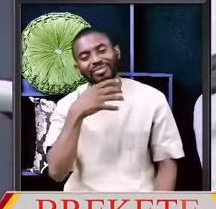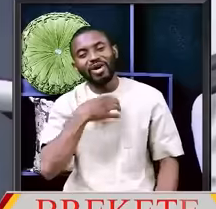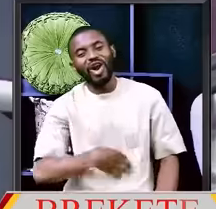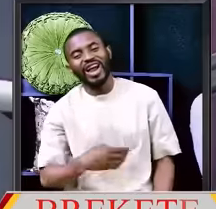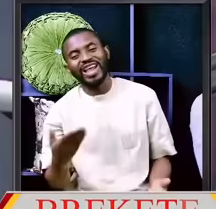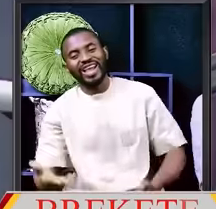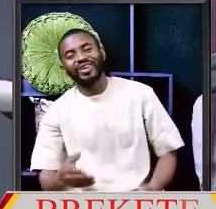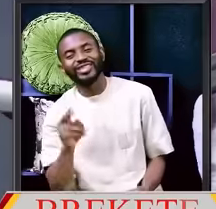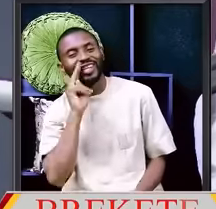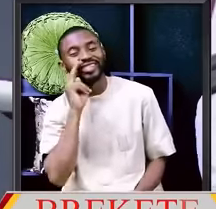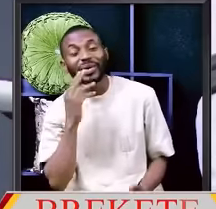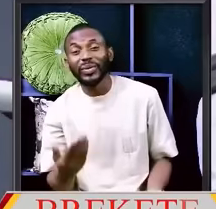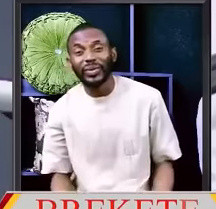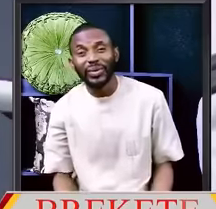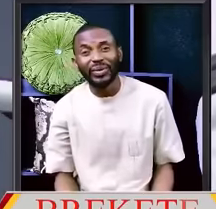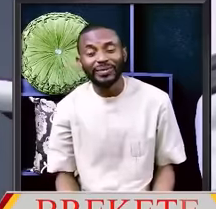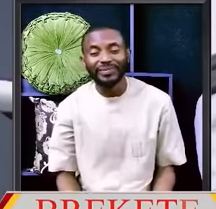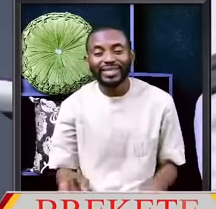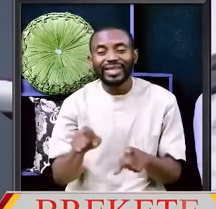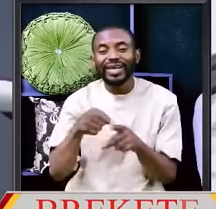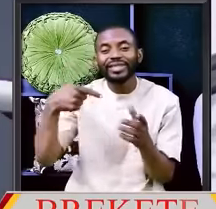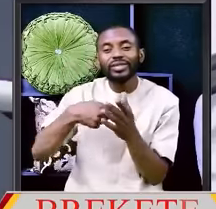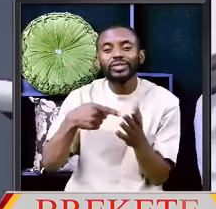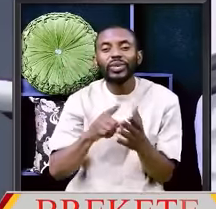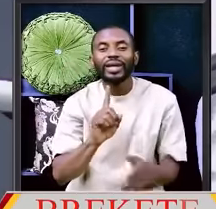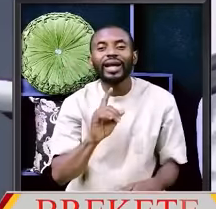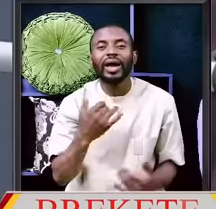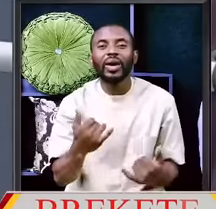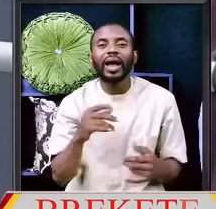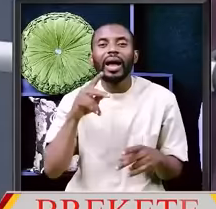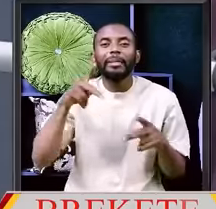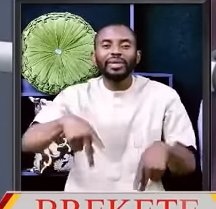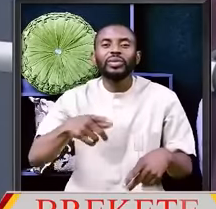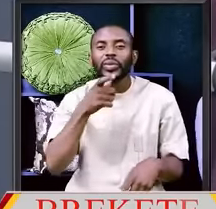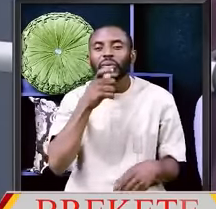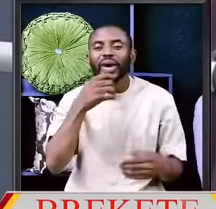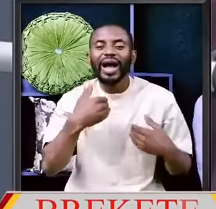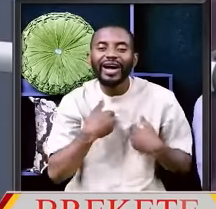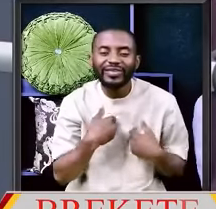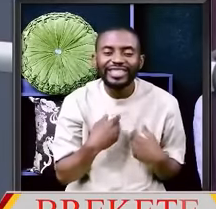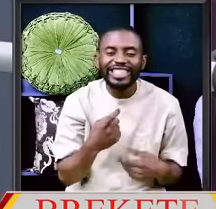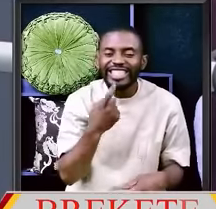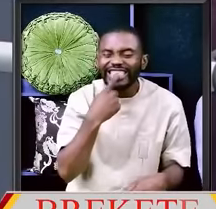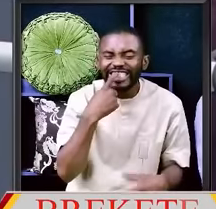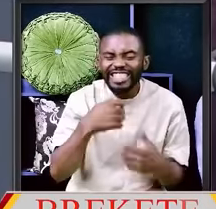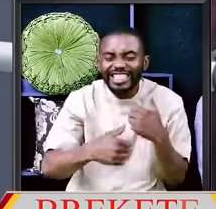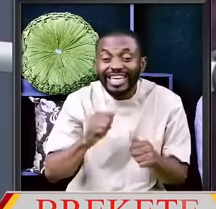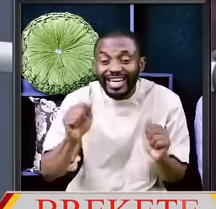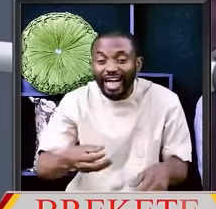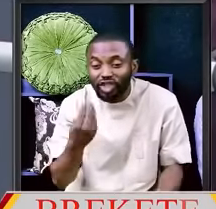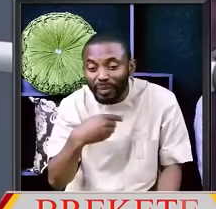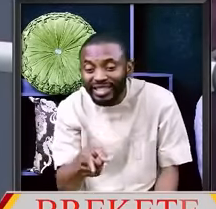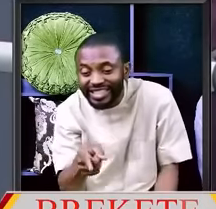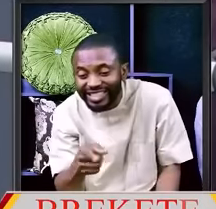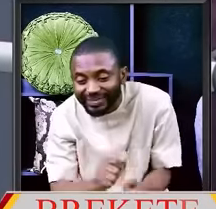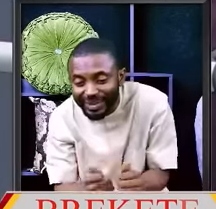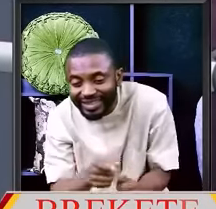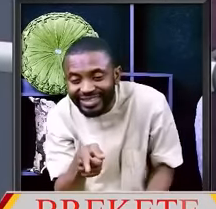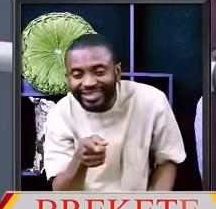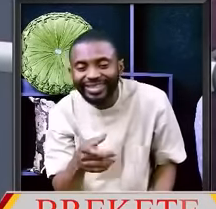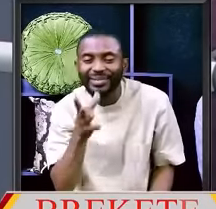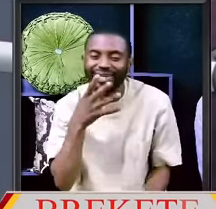country. Oh, say. Like this one now, person will get a teeth problem, feet chop, and you say, madam, I